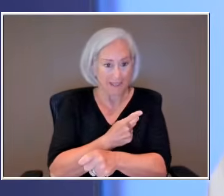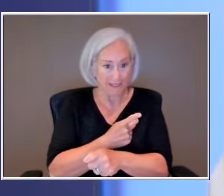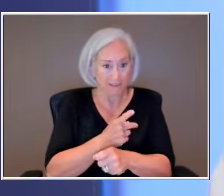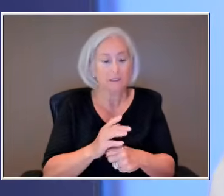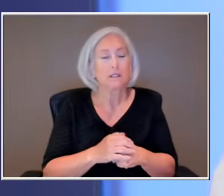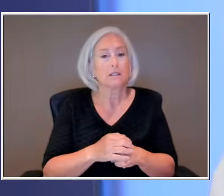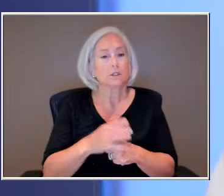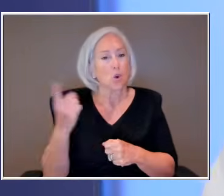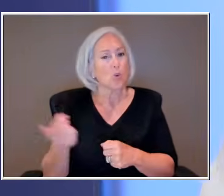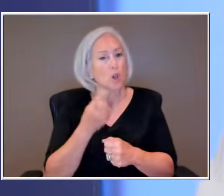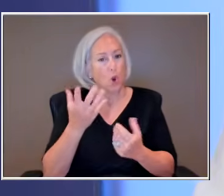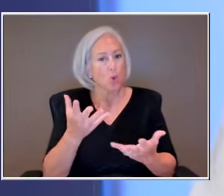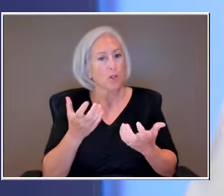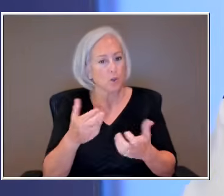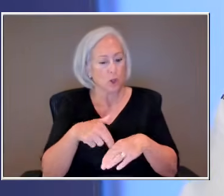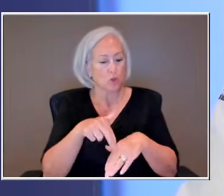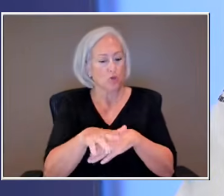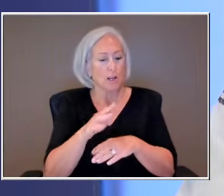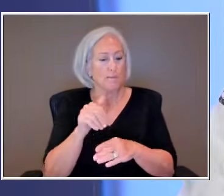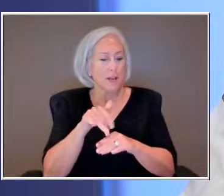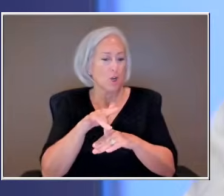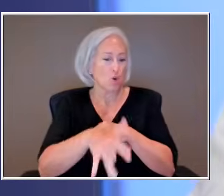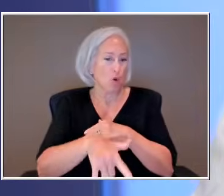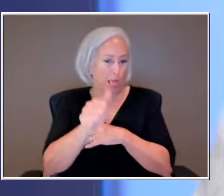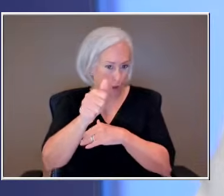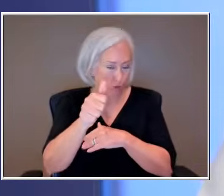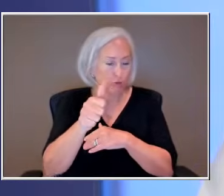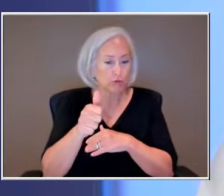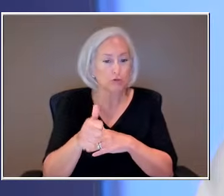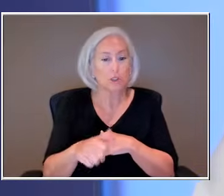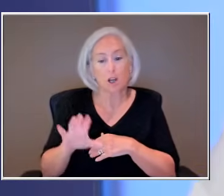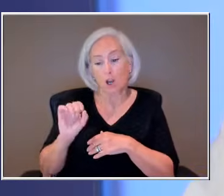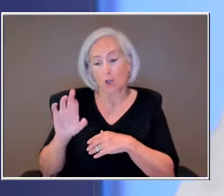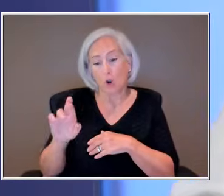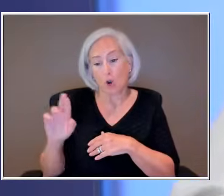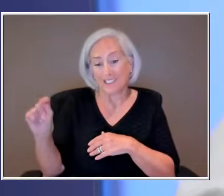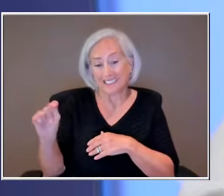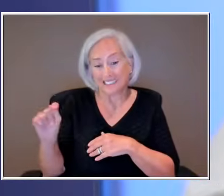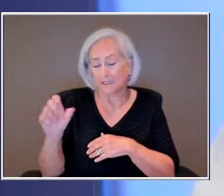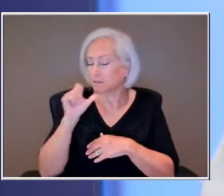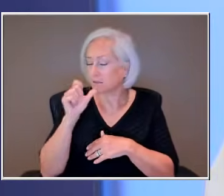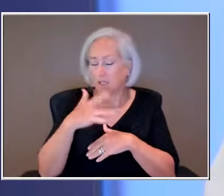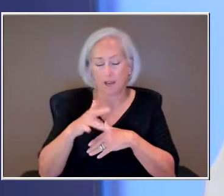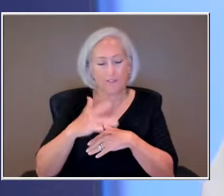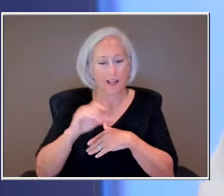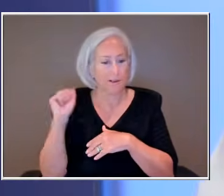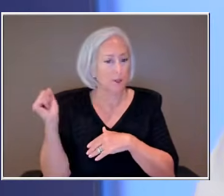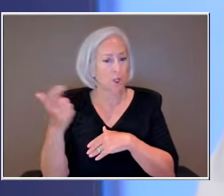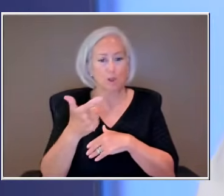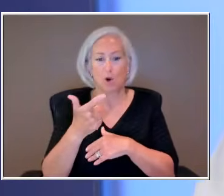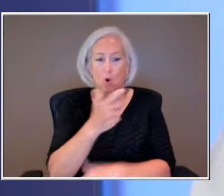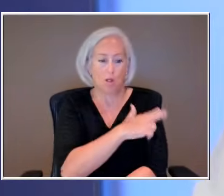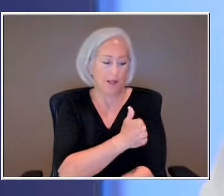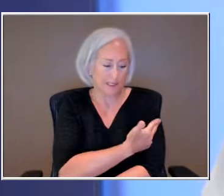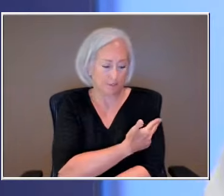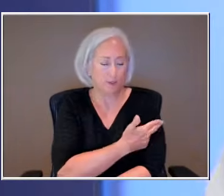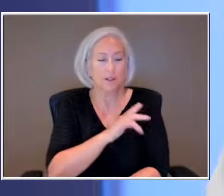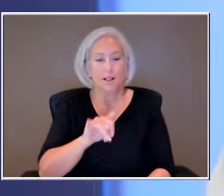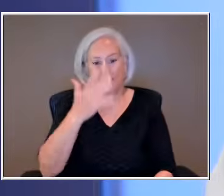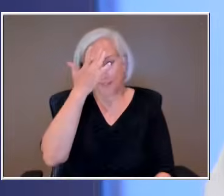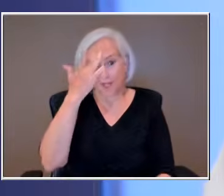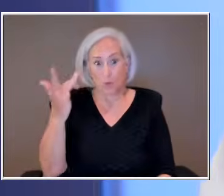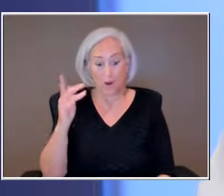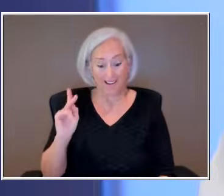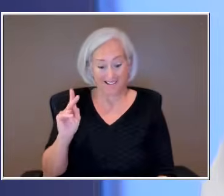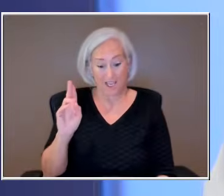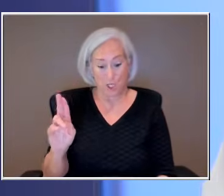Unfortunately, CAR T is not available for all centers. So that's why we're very happy. We're glad that KU is